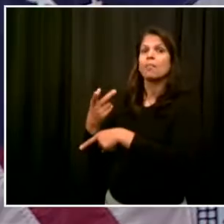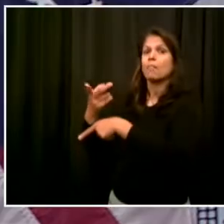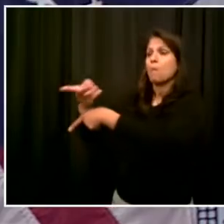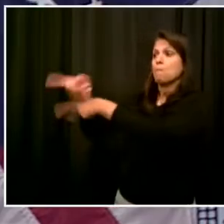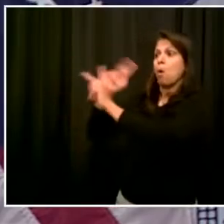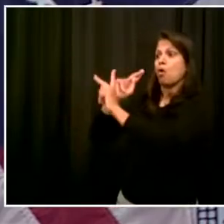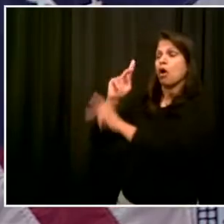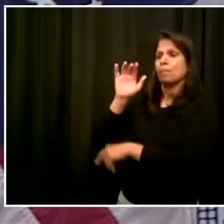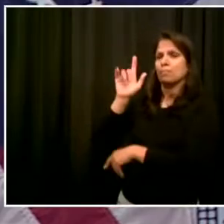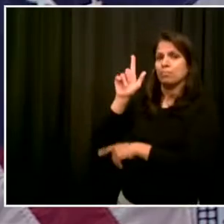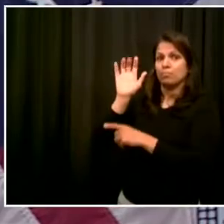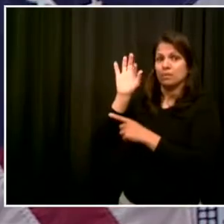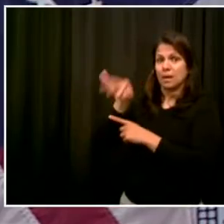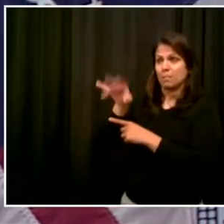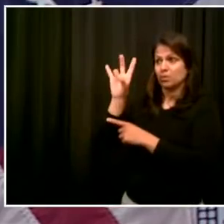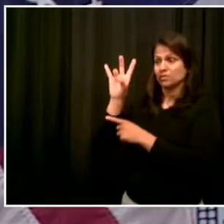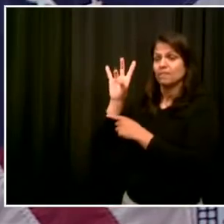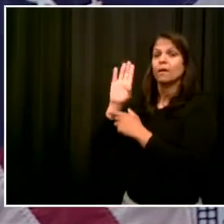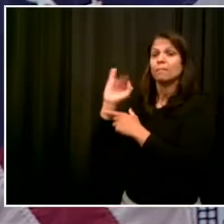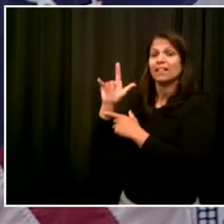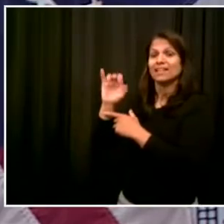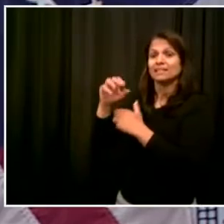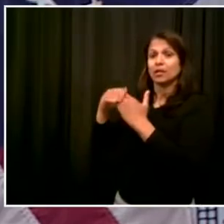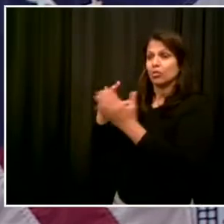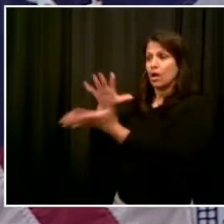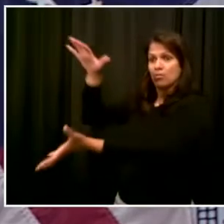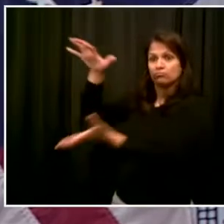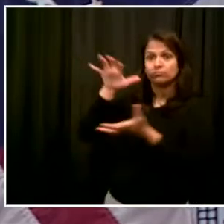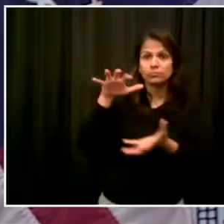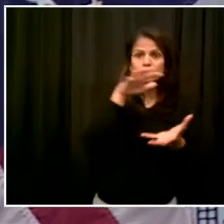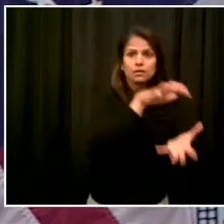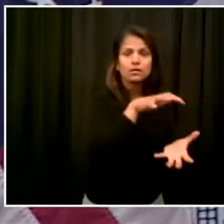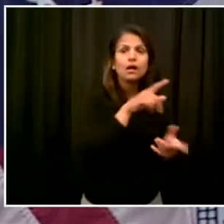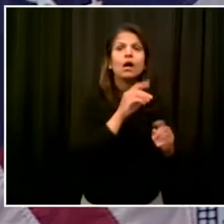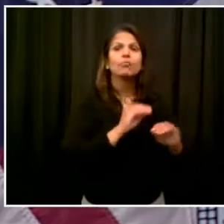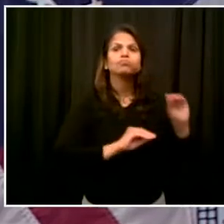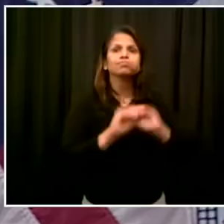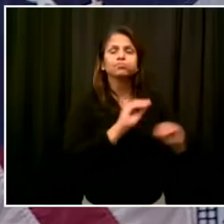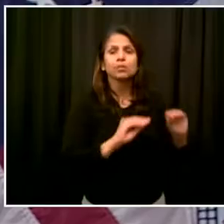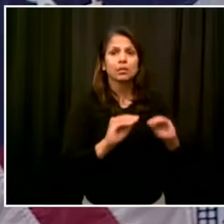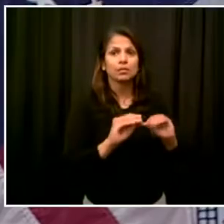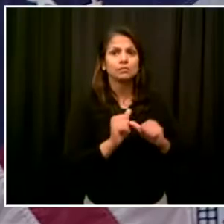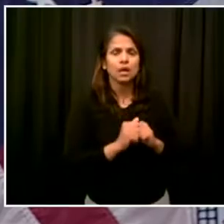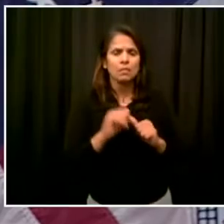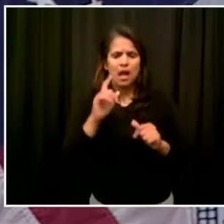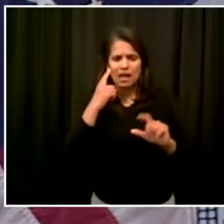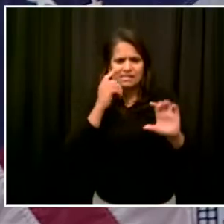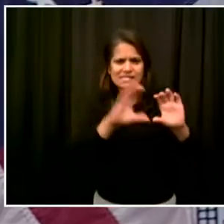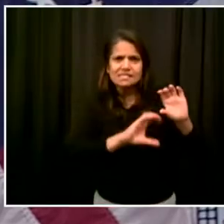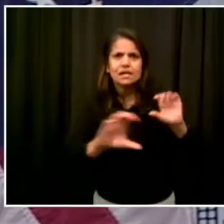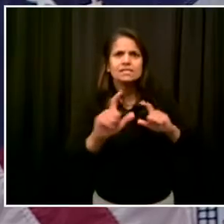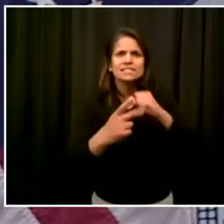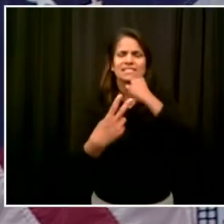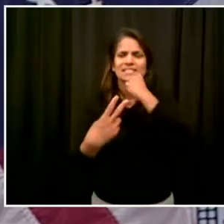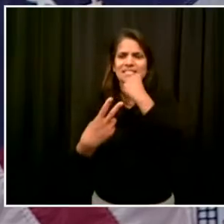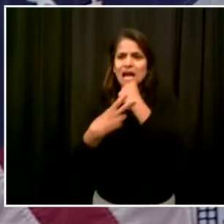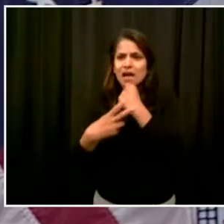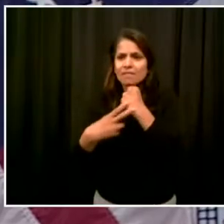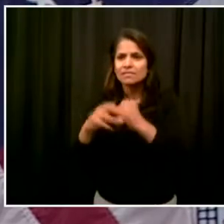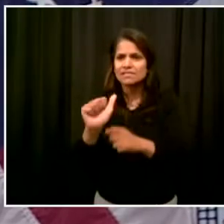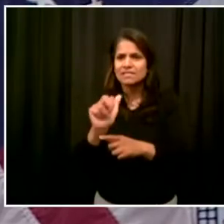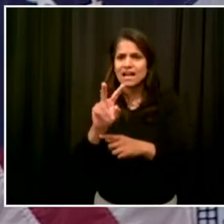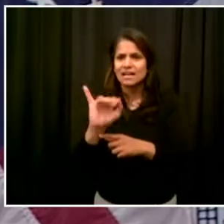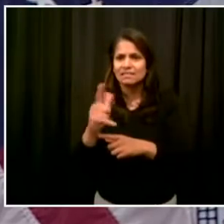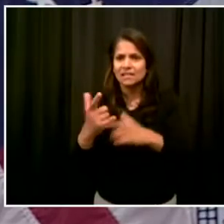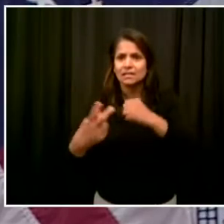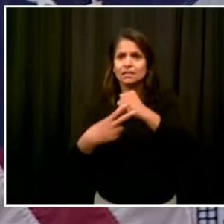city workers. We need to find savings of $1 billion from our workforce. There have been very, very substantial conversations